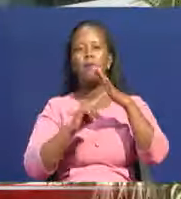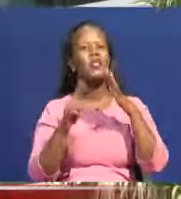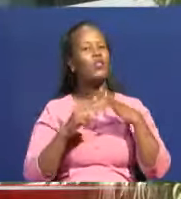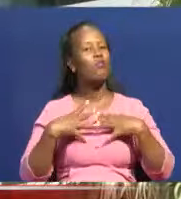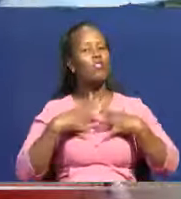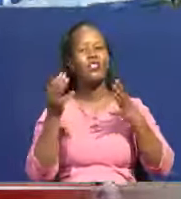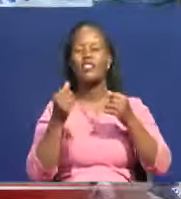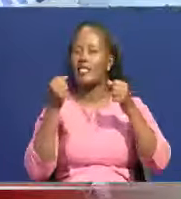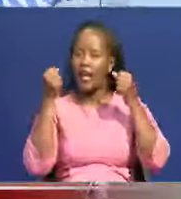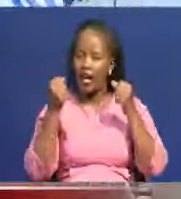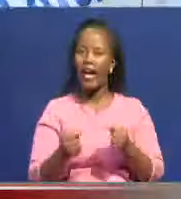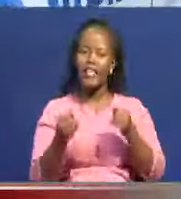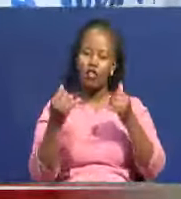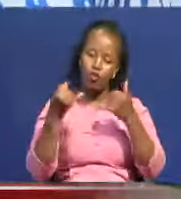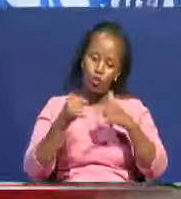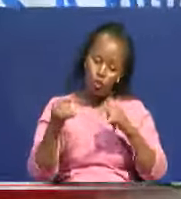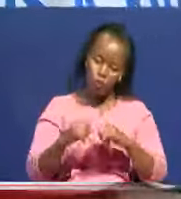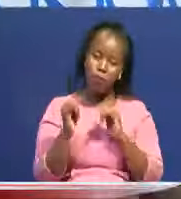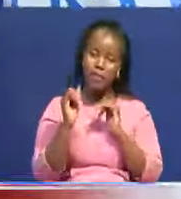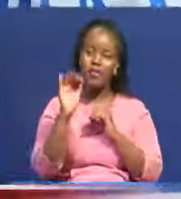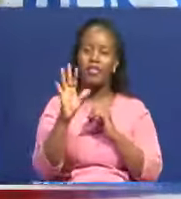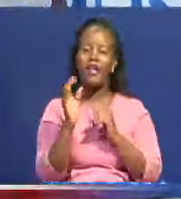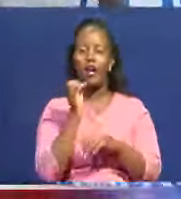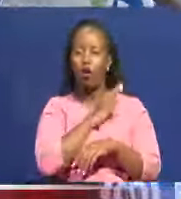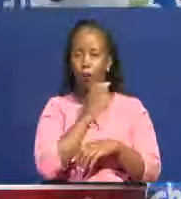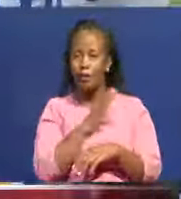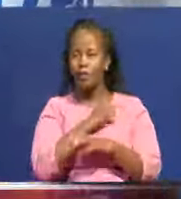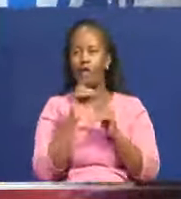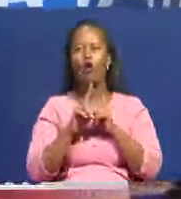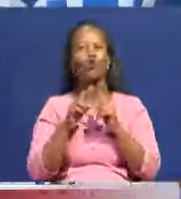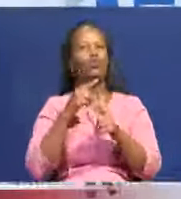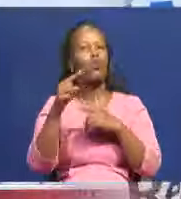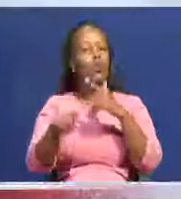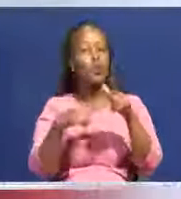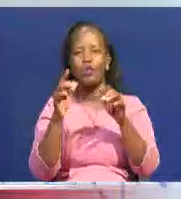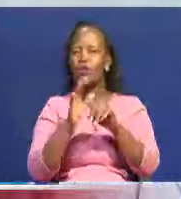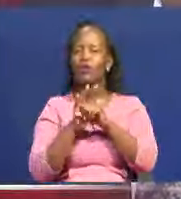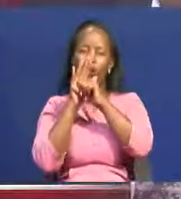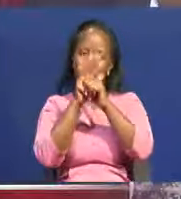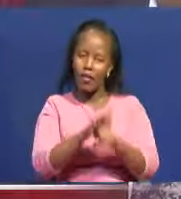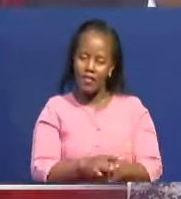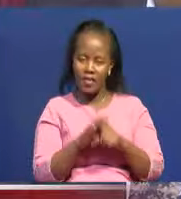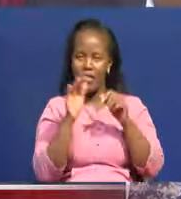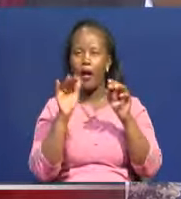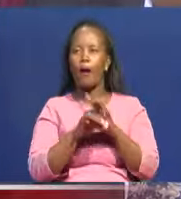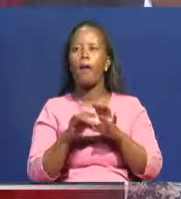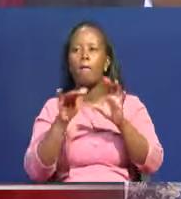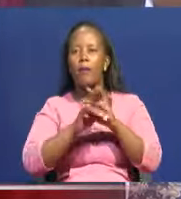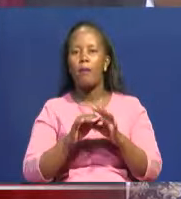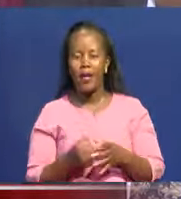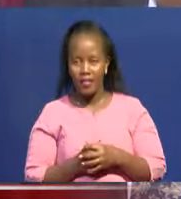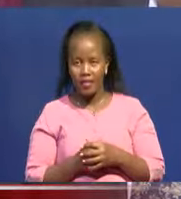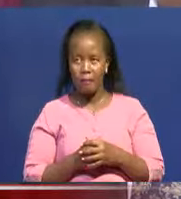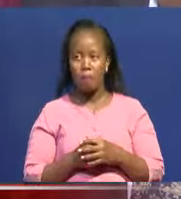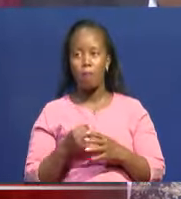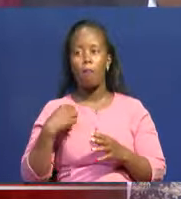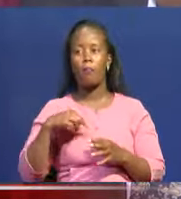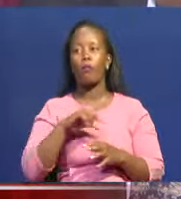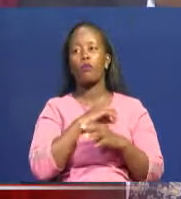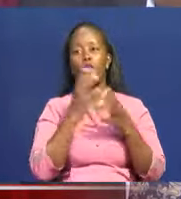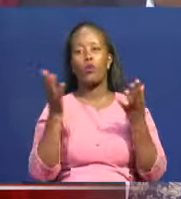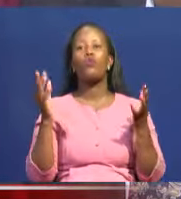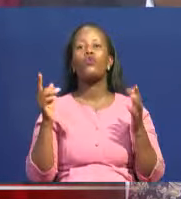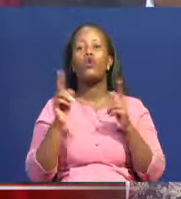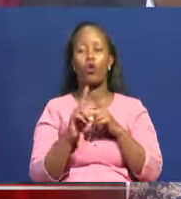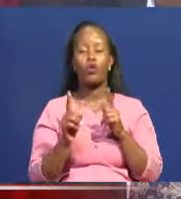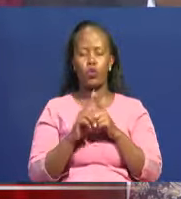kutimiza ahadi zake na badala yake inaendeleza dhulma na unyanyasaji dhidi ya wanachama wake. And we met